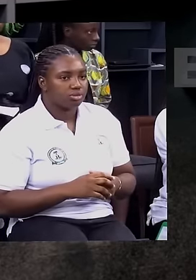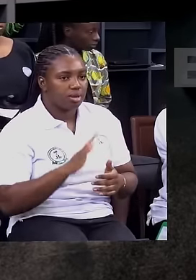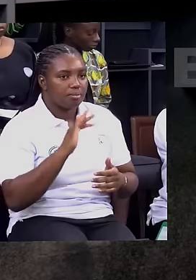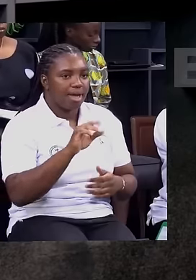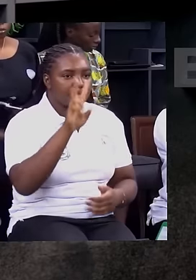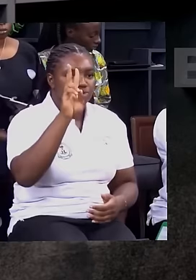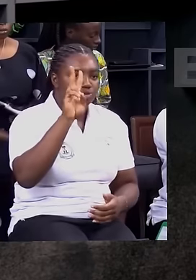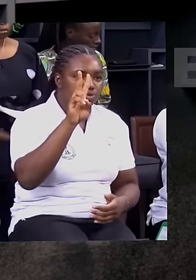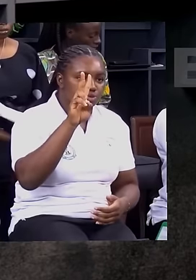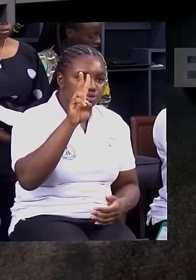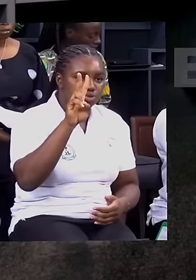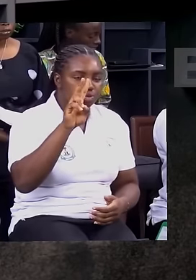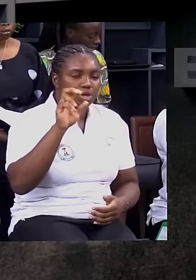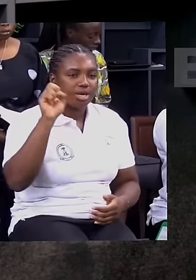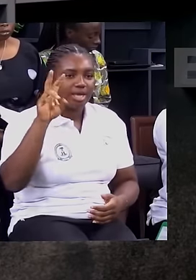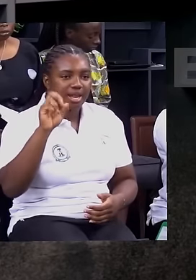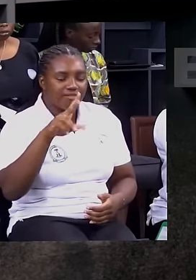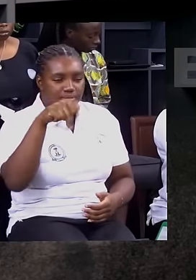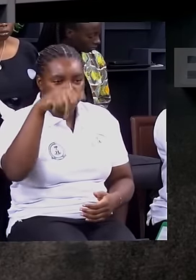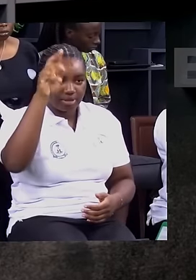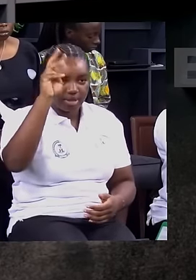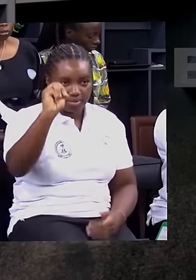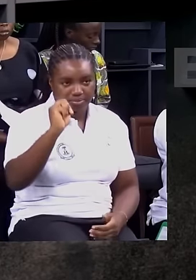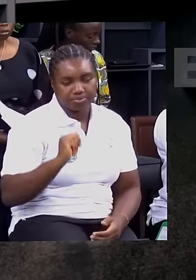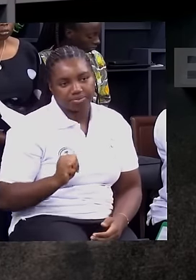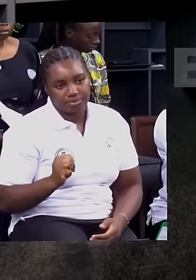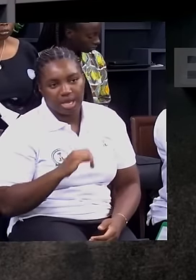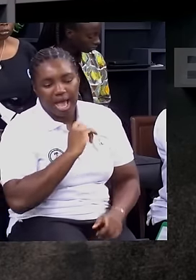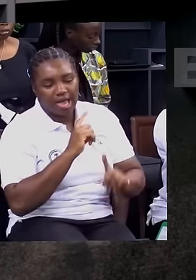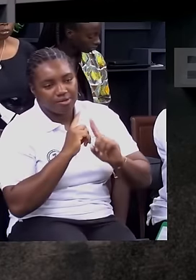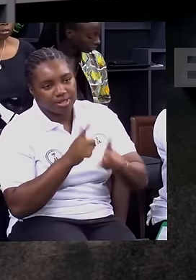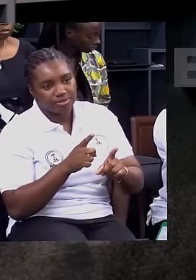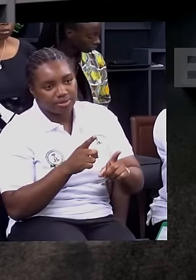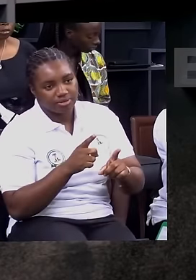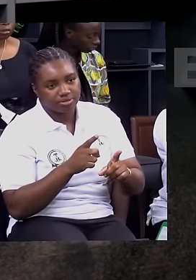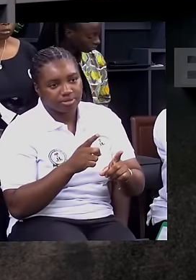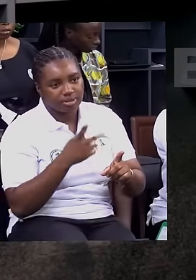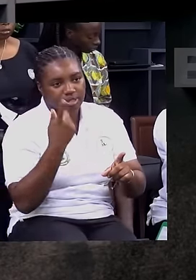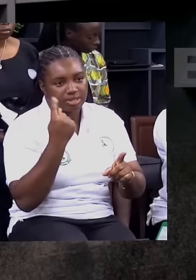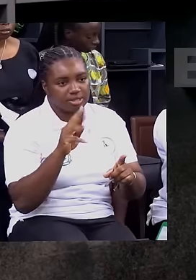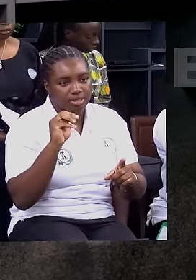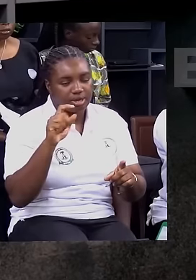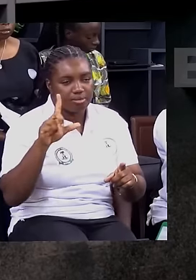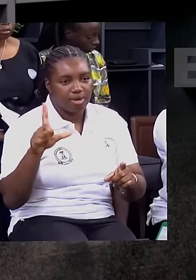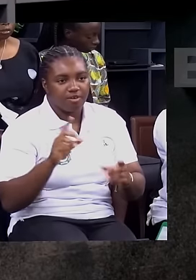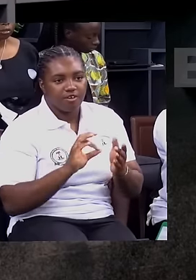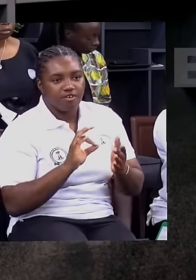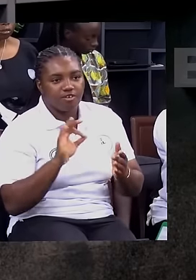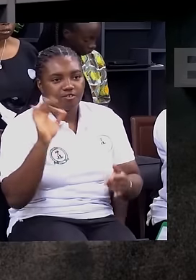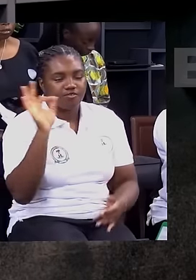2:11 p.m. That was when the mail got to me. I replied the mail Friday, January